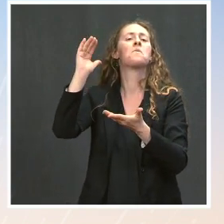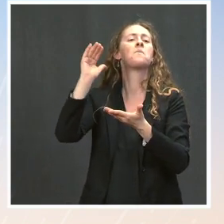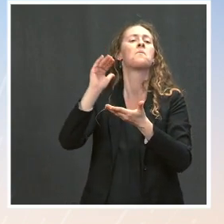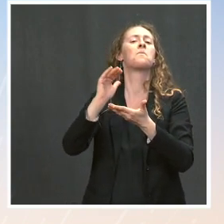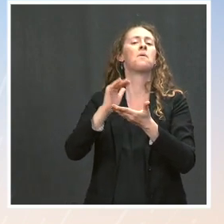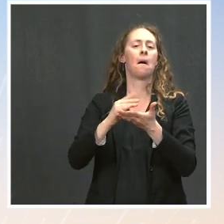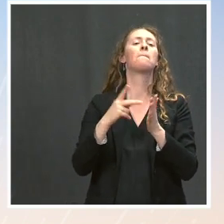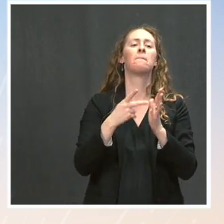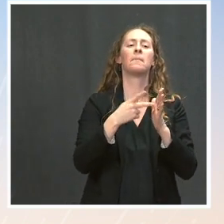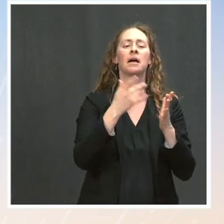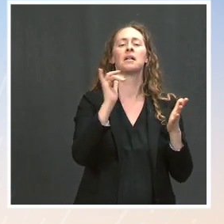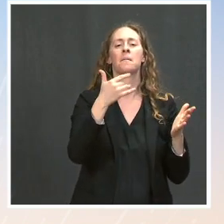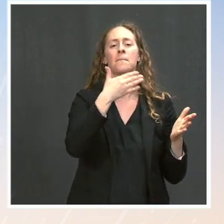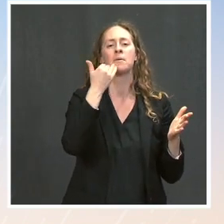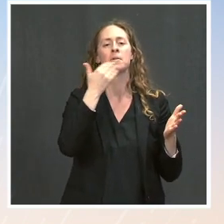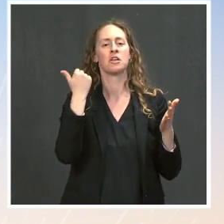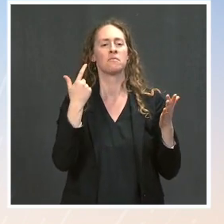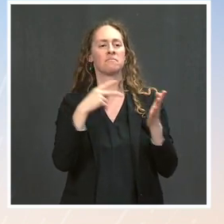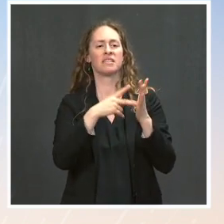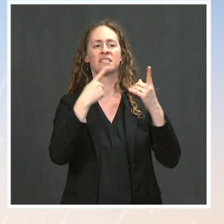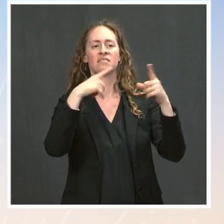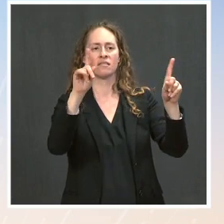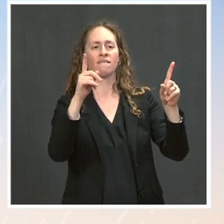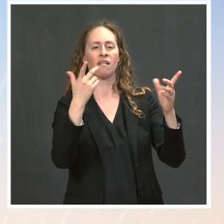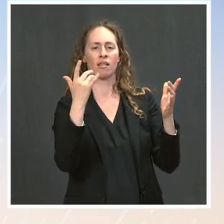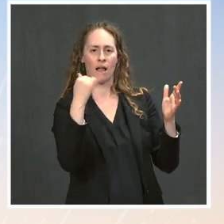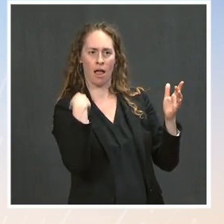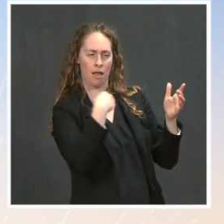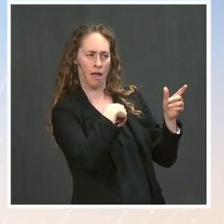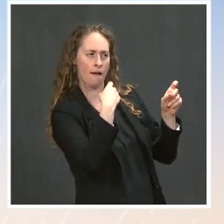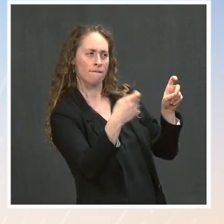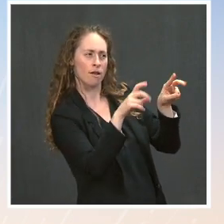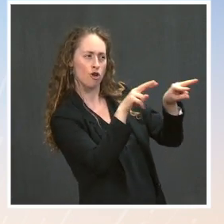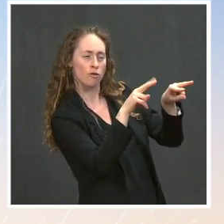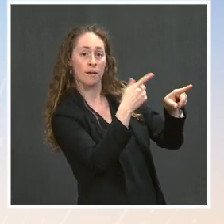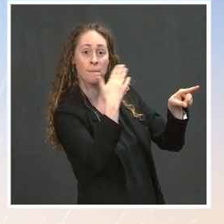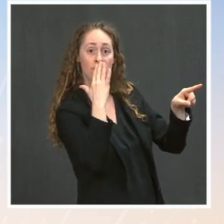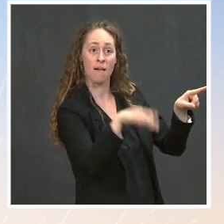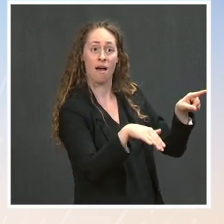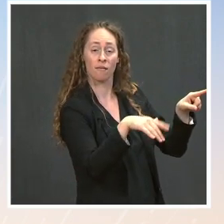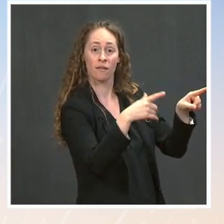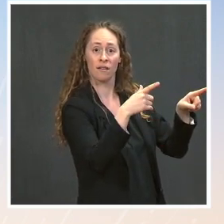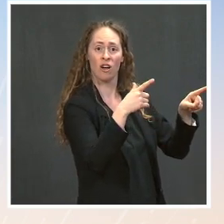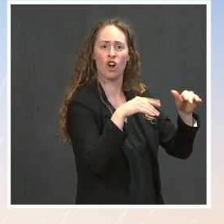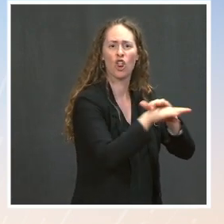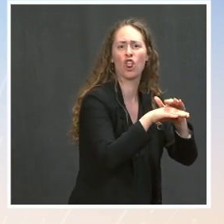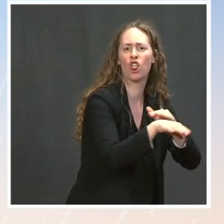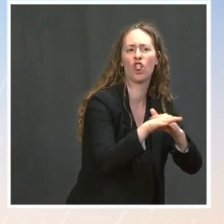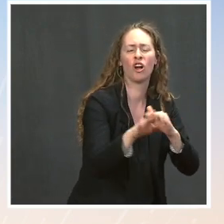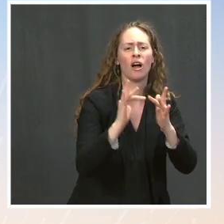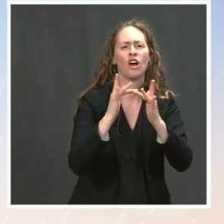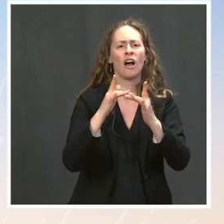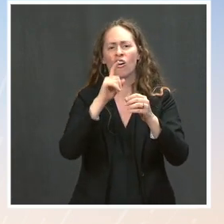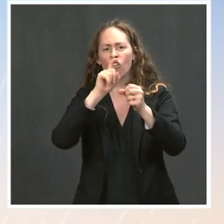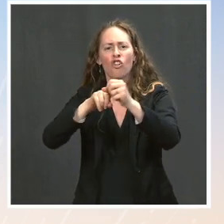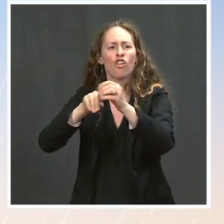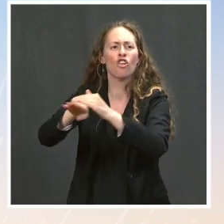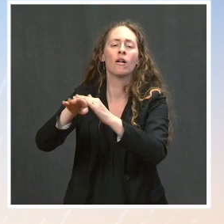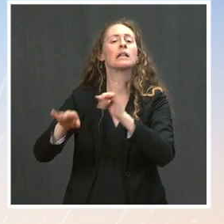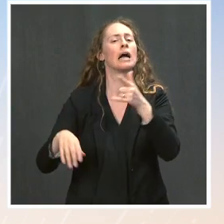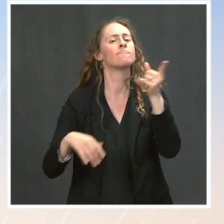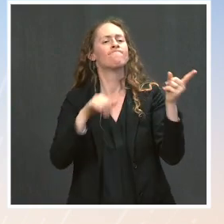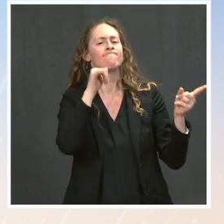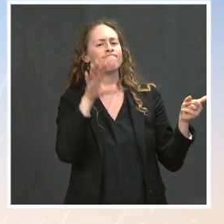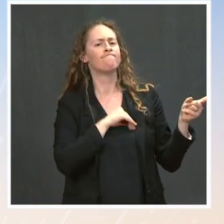needed when we are responding to their behavior that we find unacceptable, but also to find a way to make it predictable